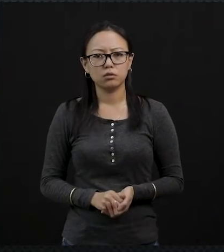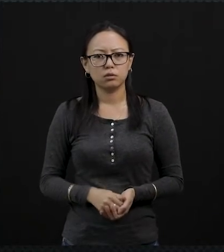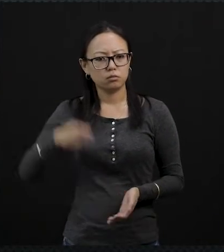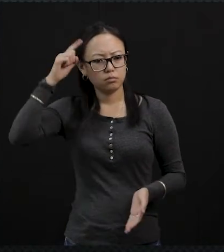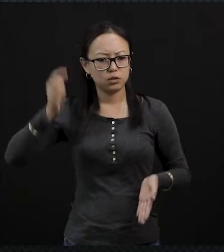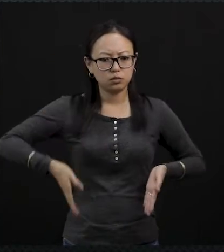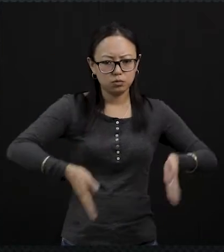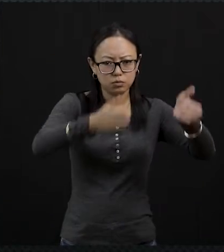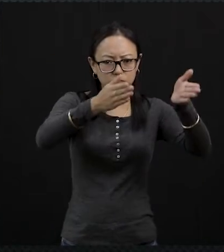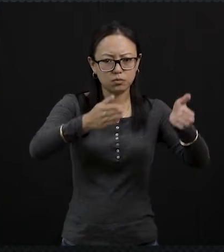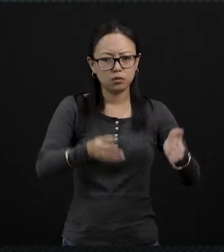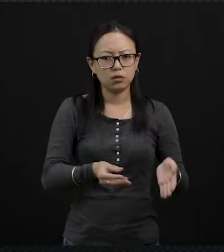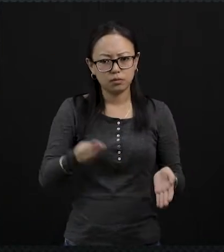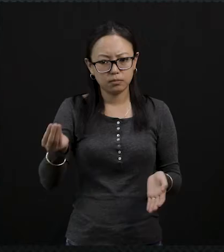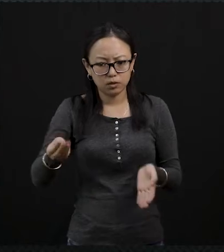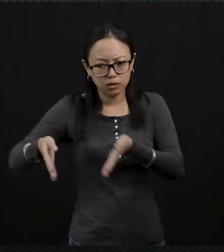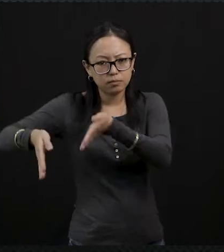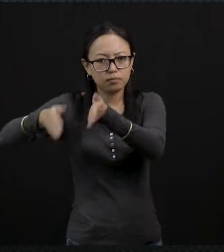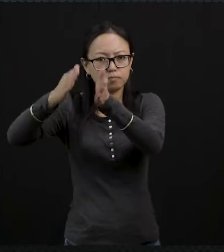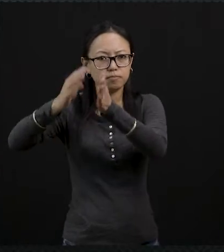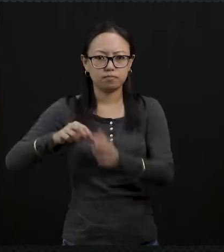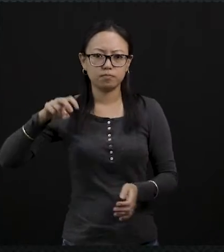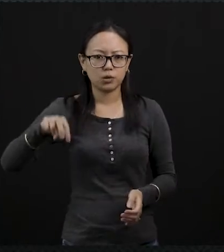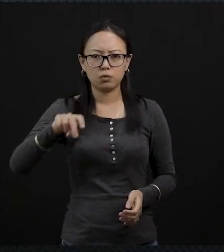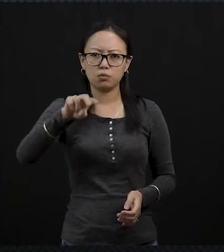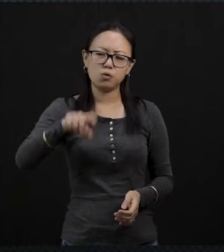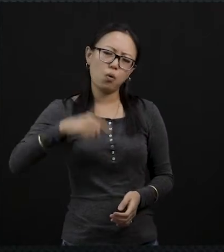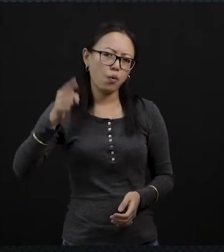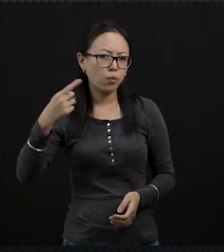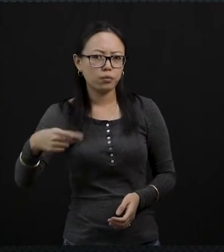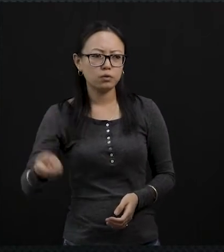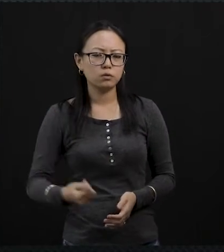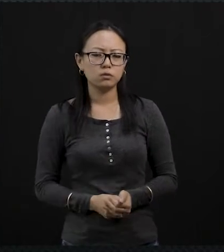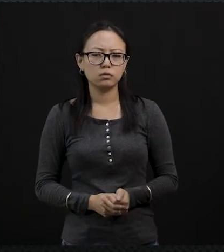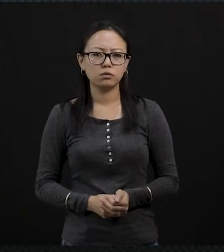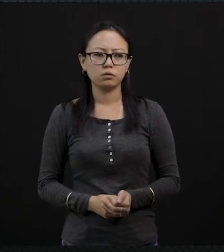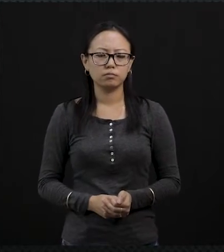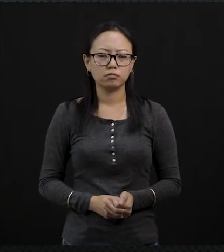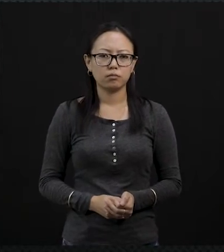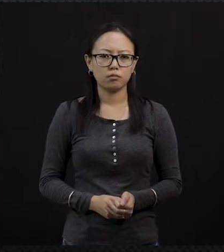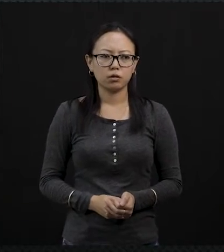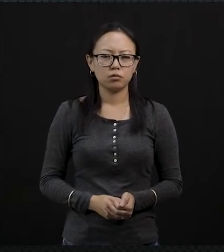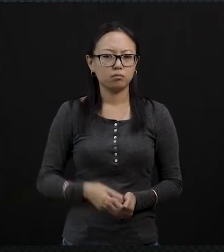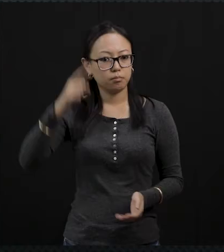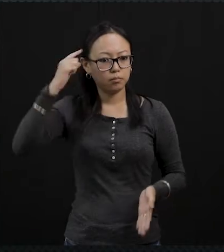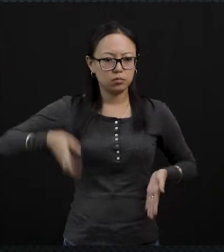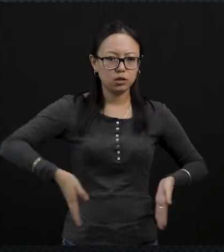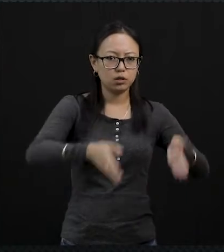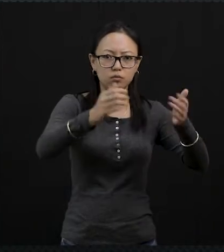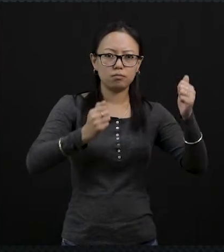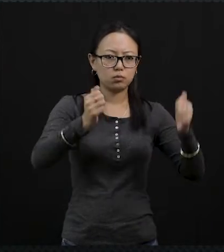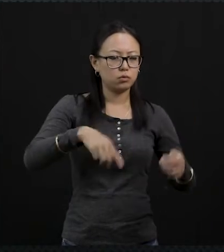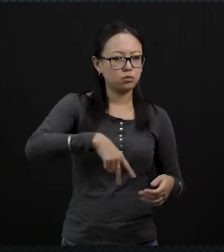in the road, always walk on the sideways or always walk on the footpath. Now you can see these